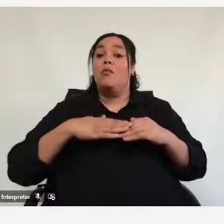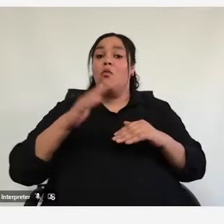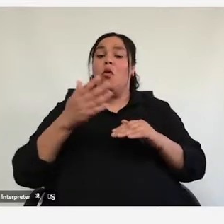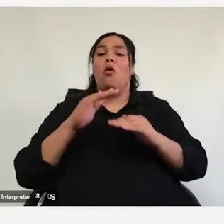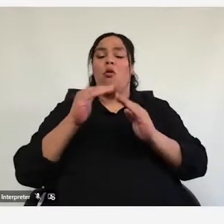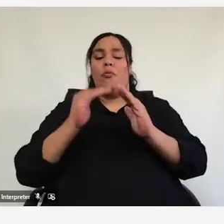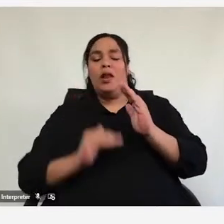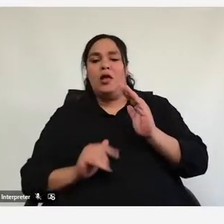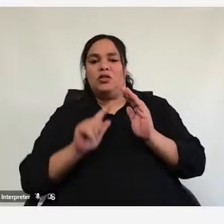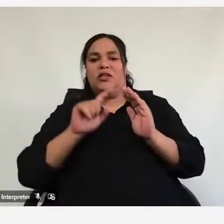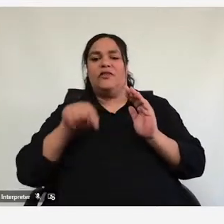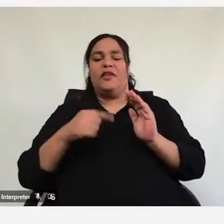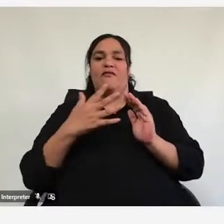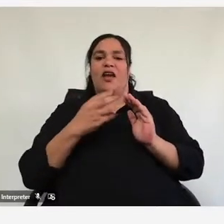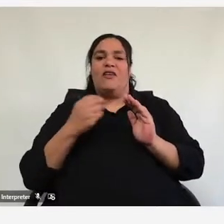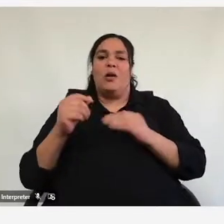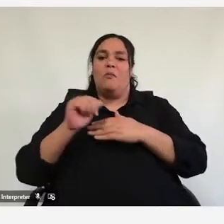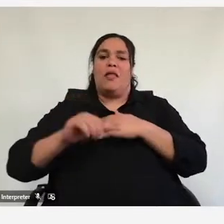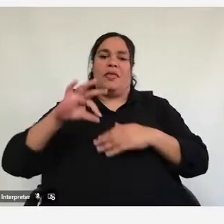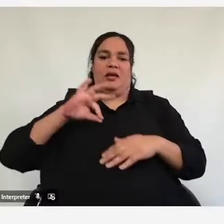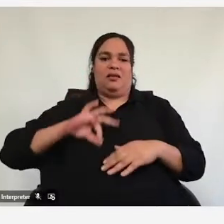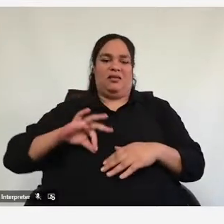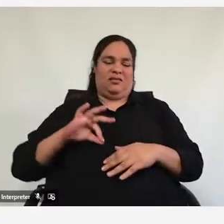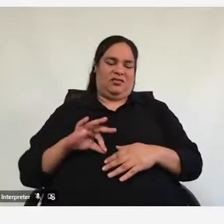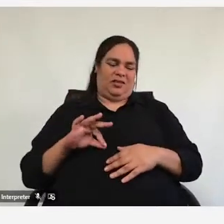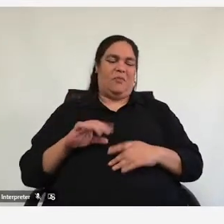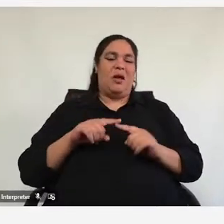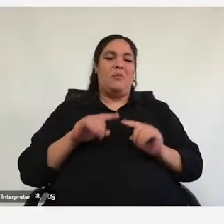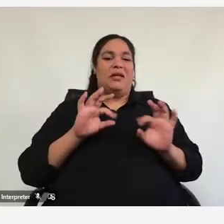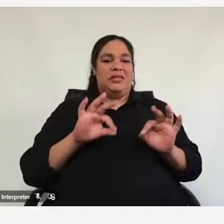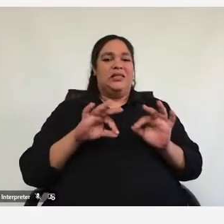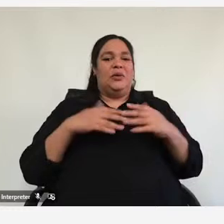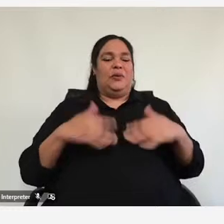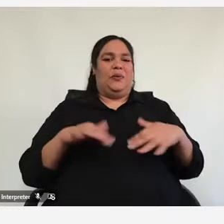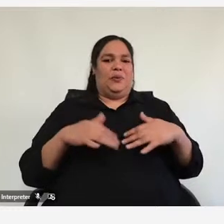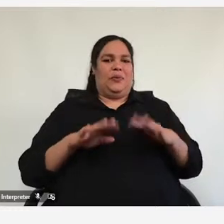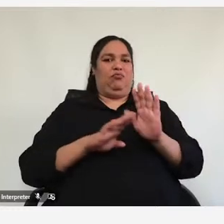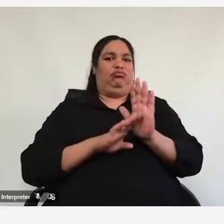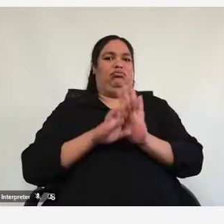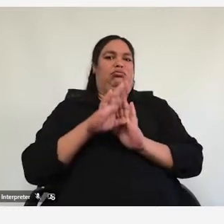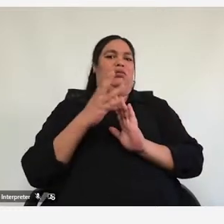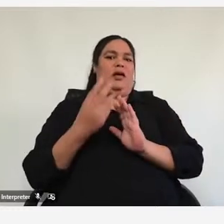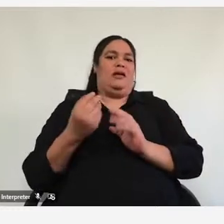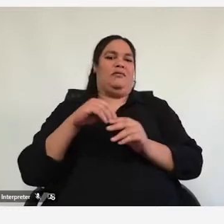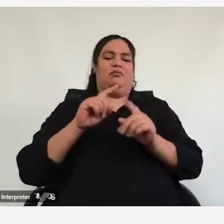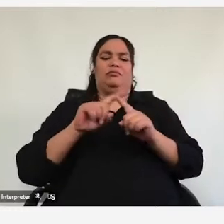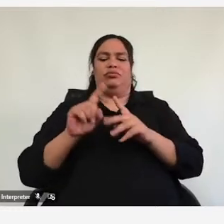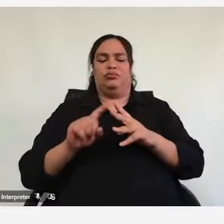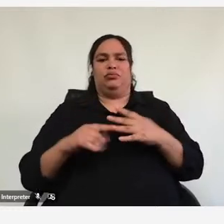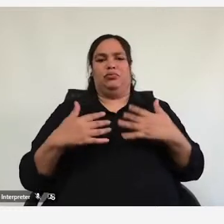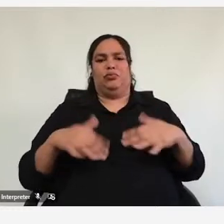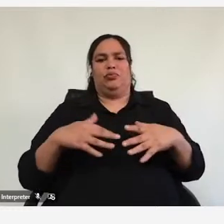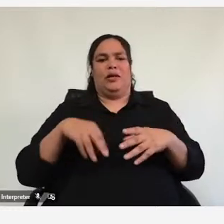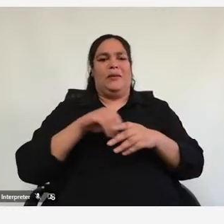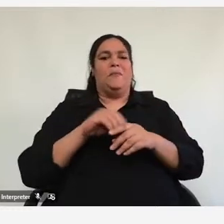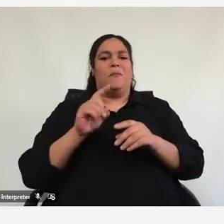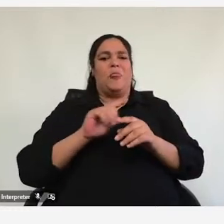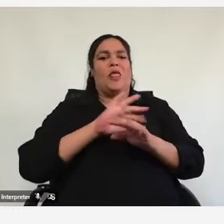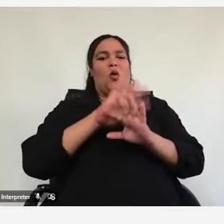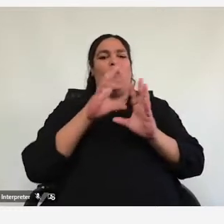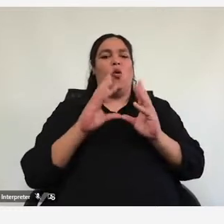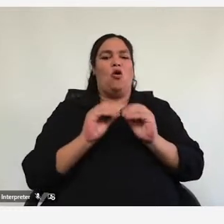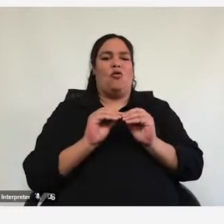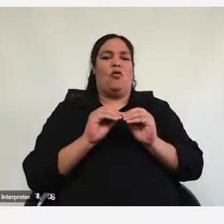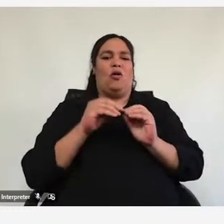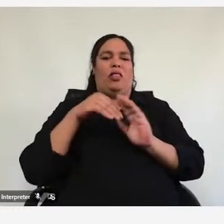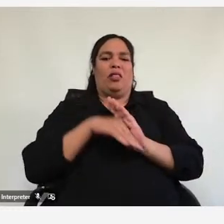the 7,500 monthly income threshold. This substantial rise is attributed to several key drivers, including an overall